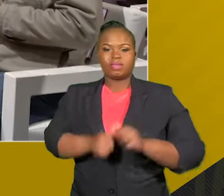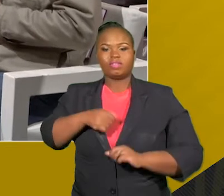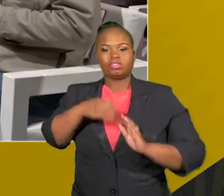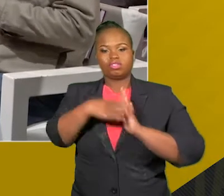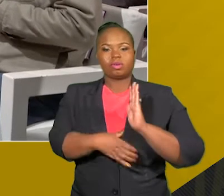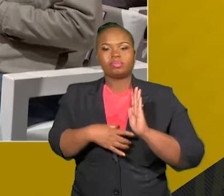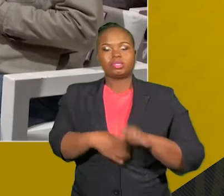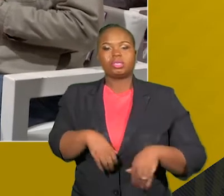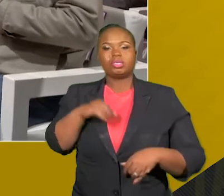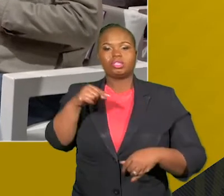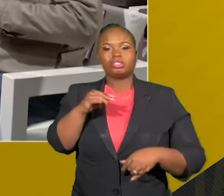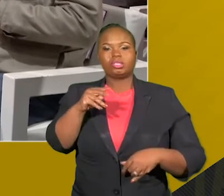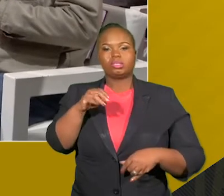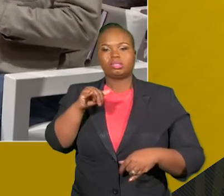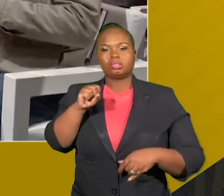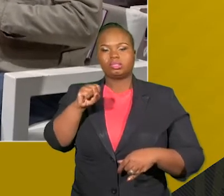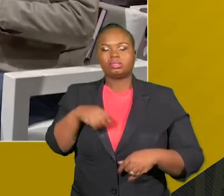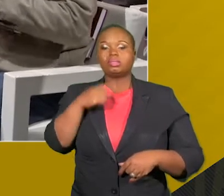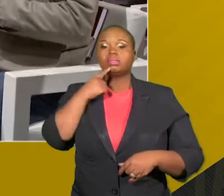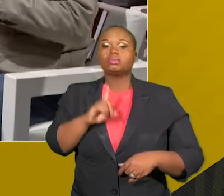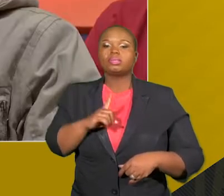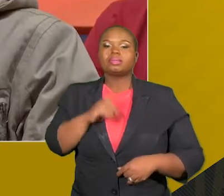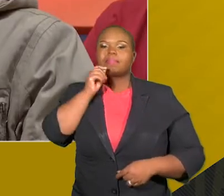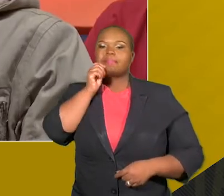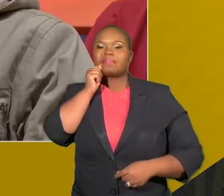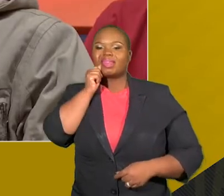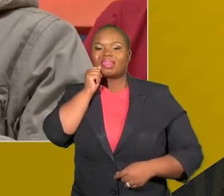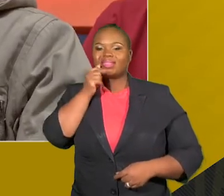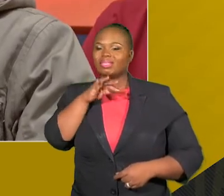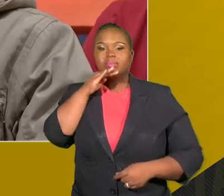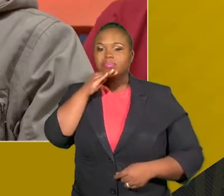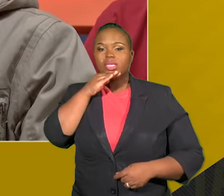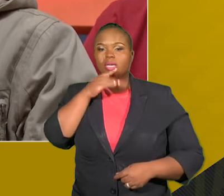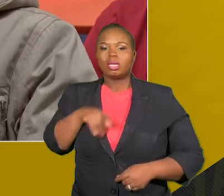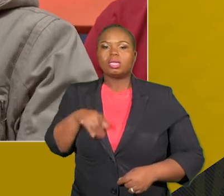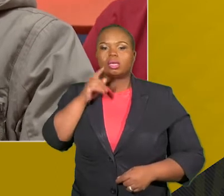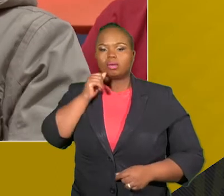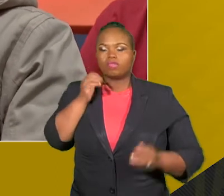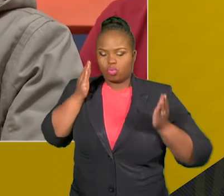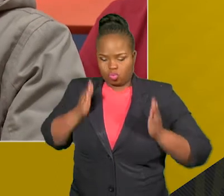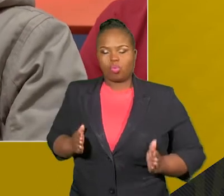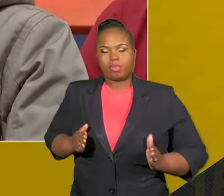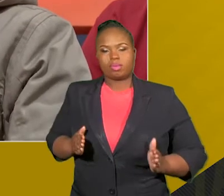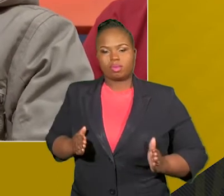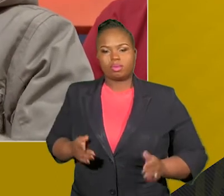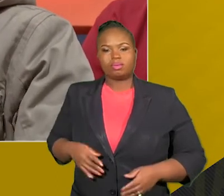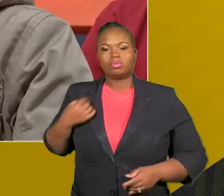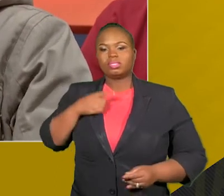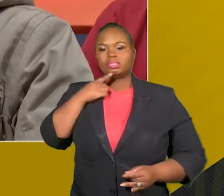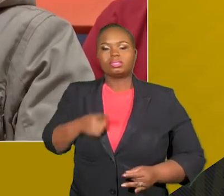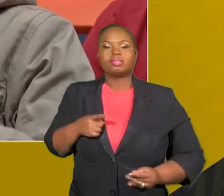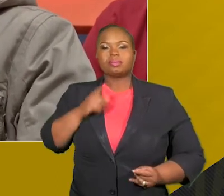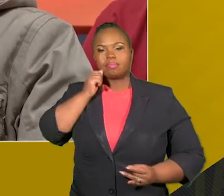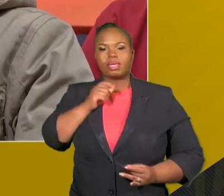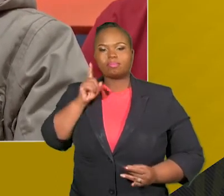of the Bible, in the book of Genesis, it does say that men, and men there doesn't refer to gender, it refers to a human being. It says man